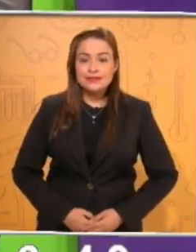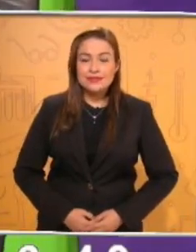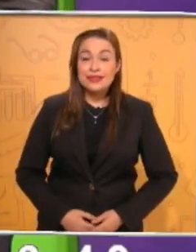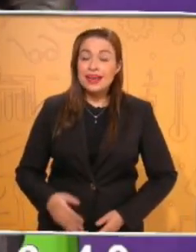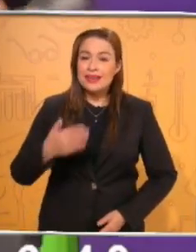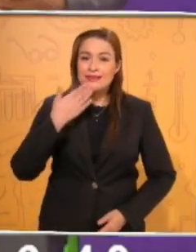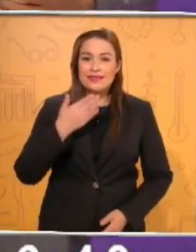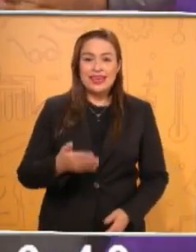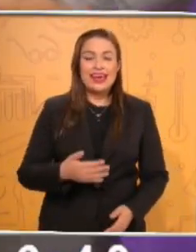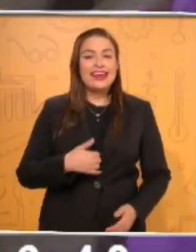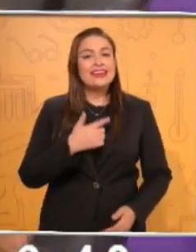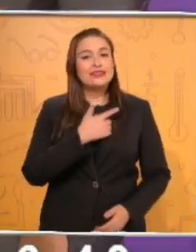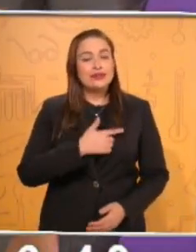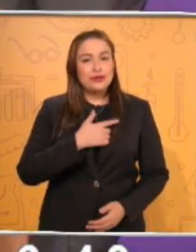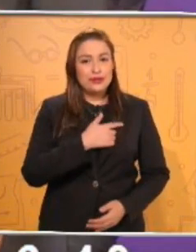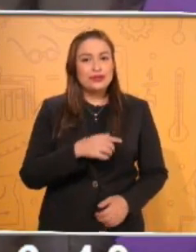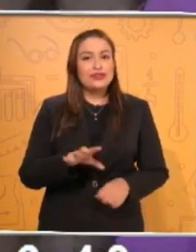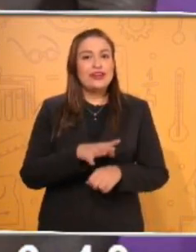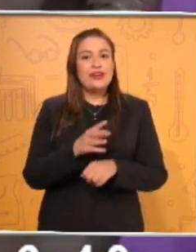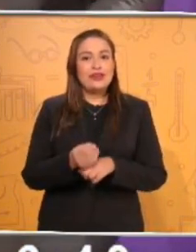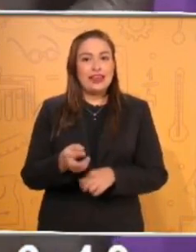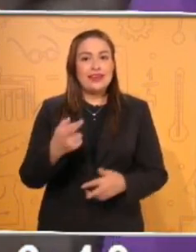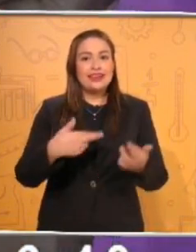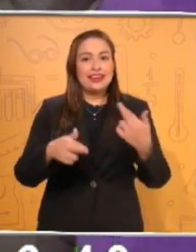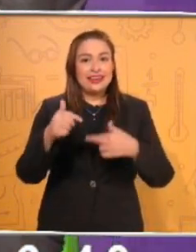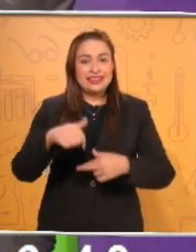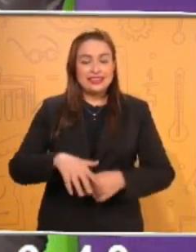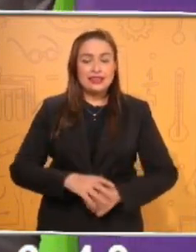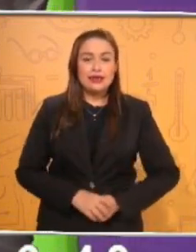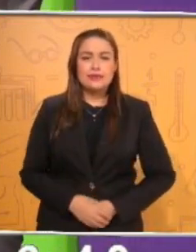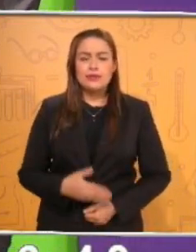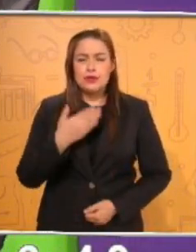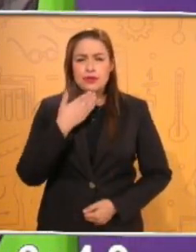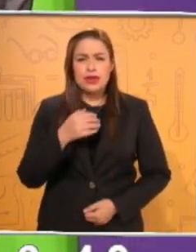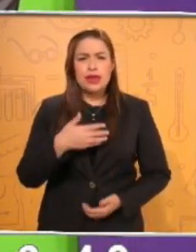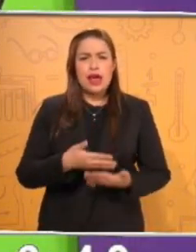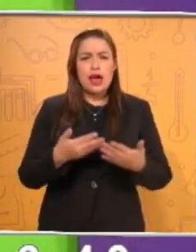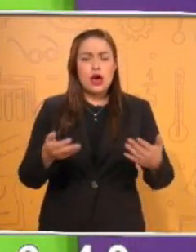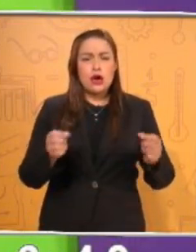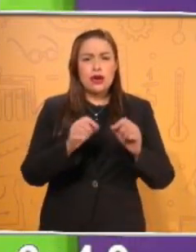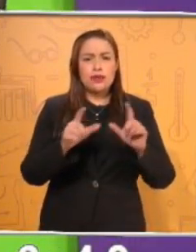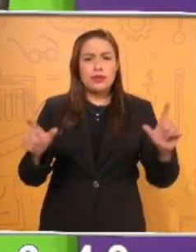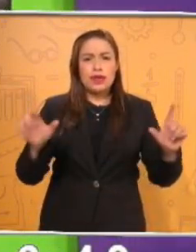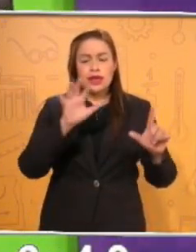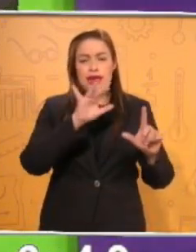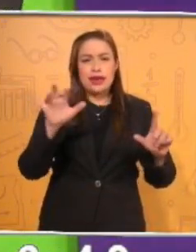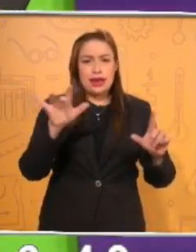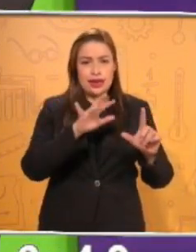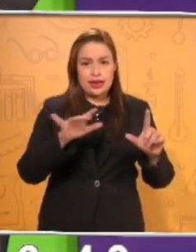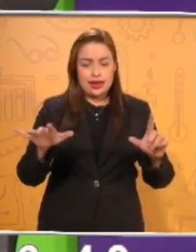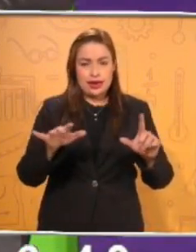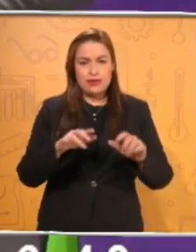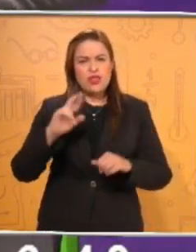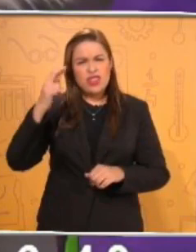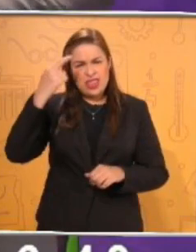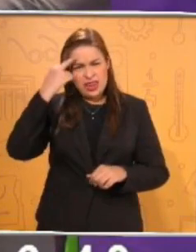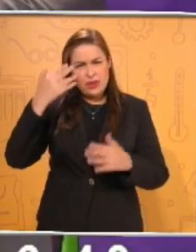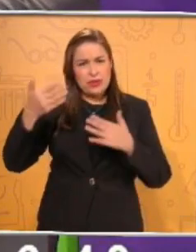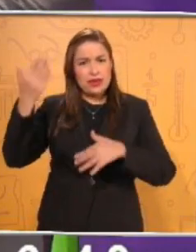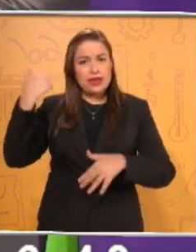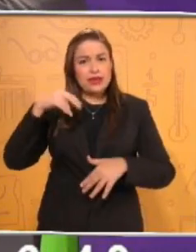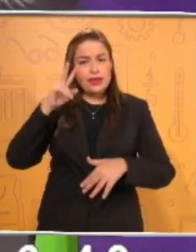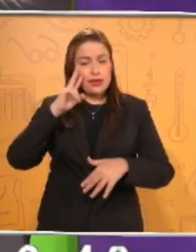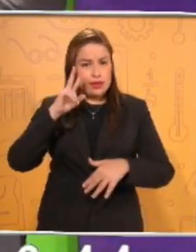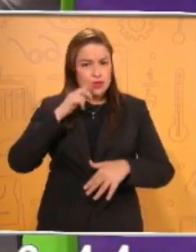Good, it's good to be back. Then we have the reading time, our reading time. Remember that reading comprehension is